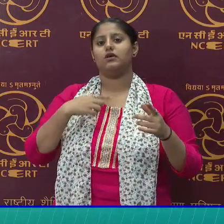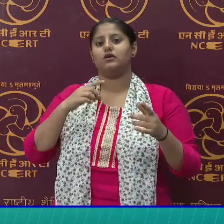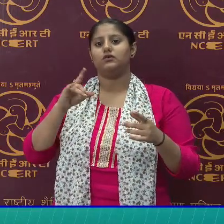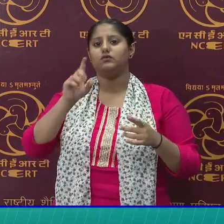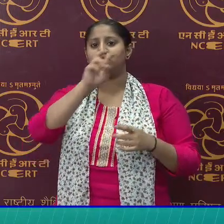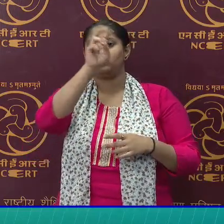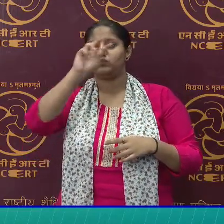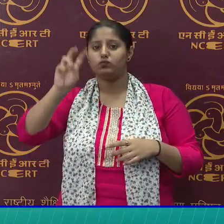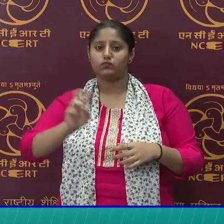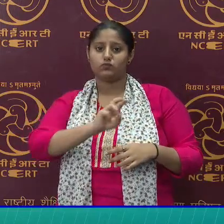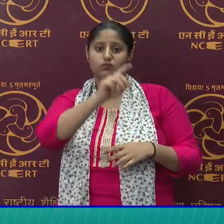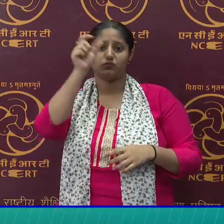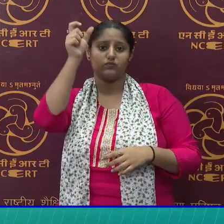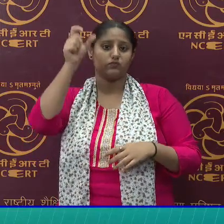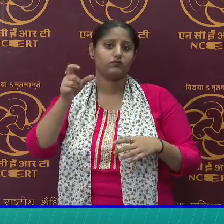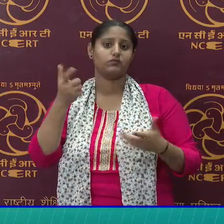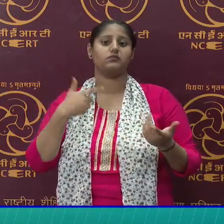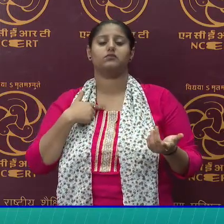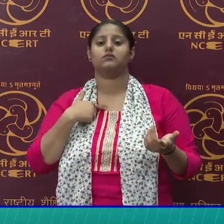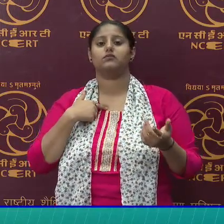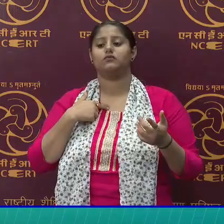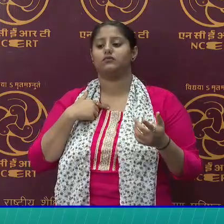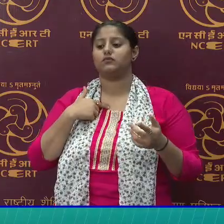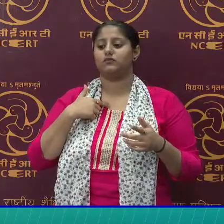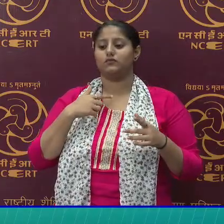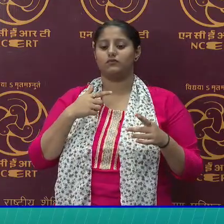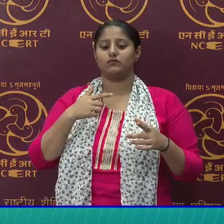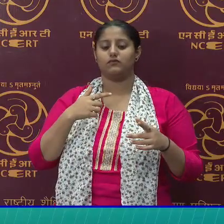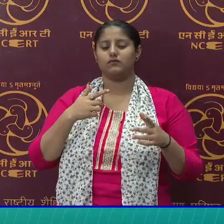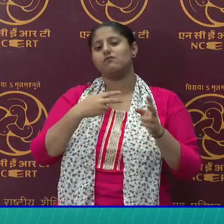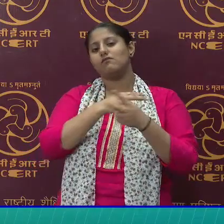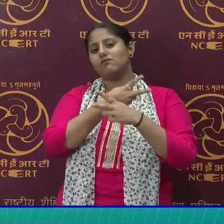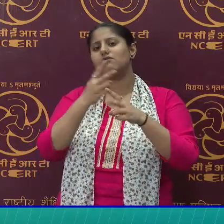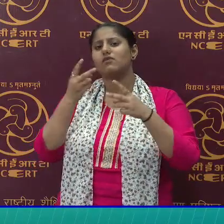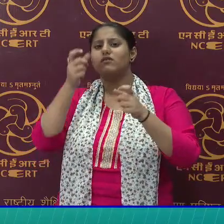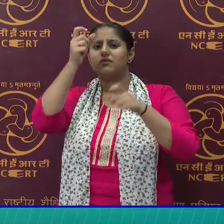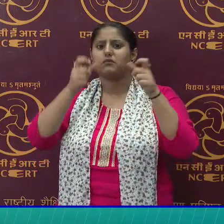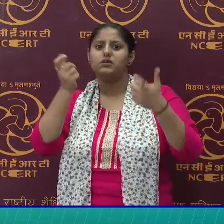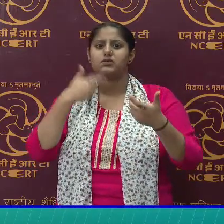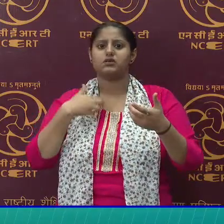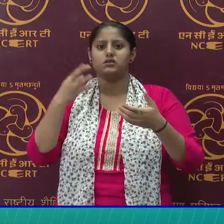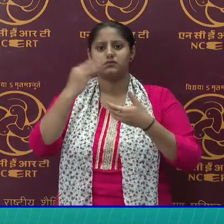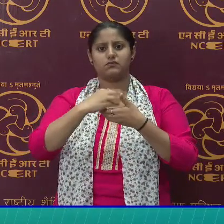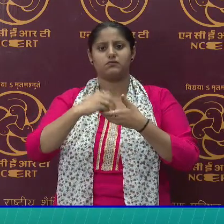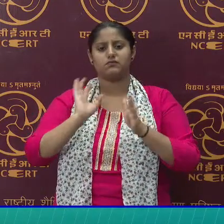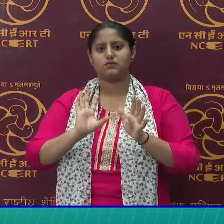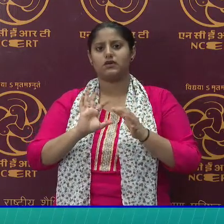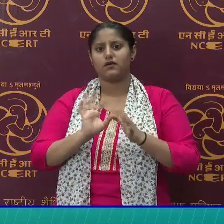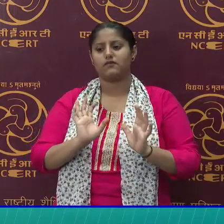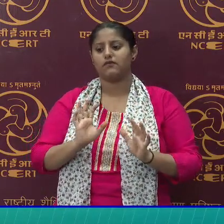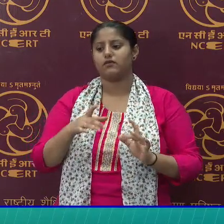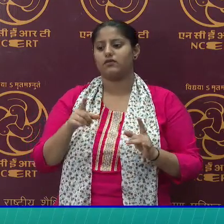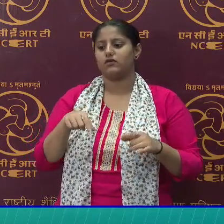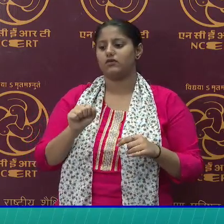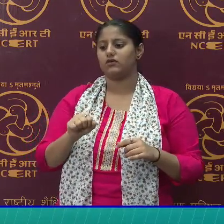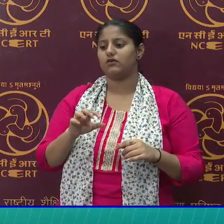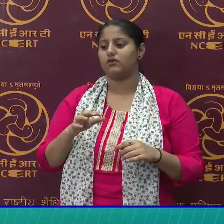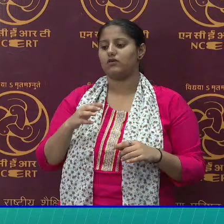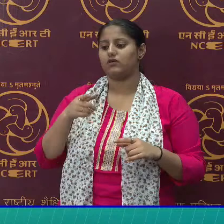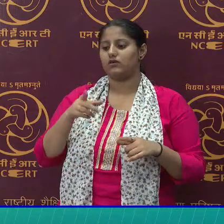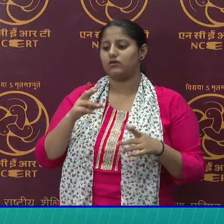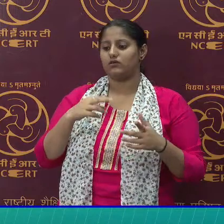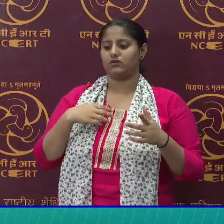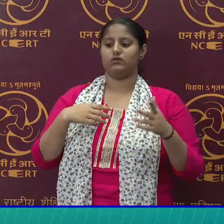with philosophers and saints and so on. Yes. So you were saying about up